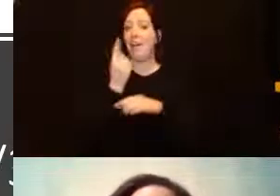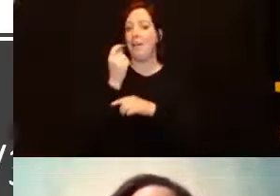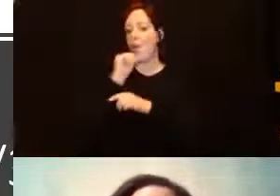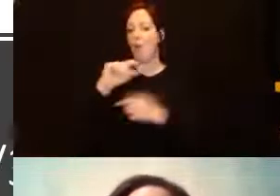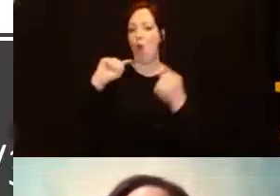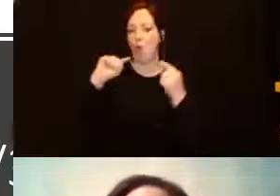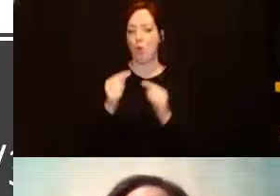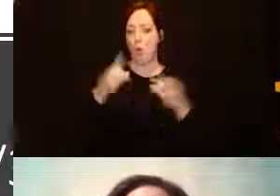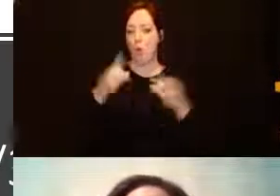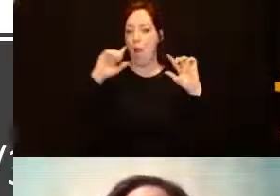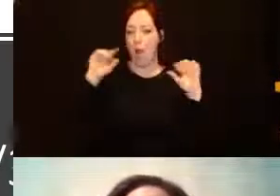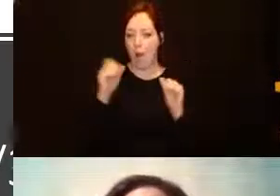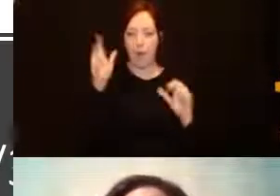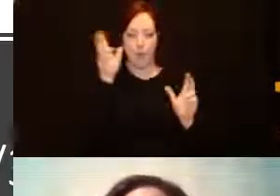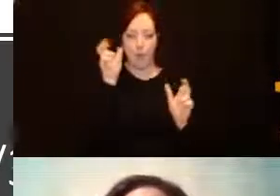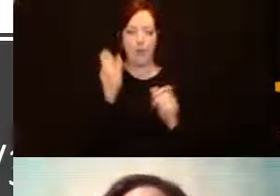of the sound level